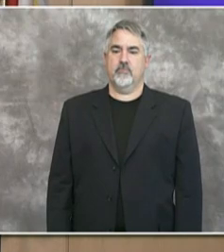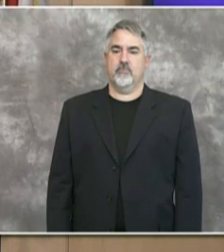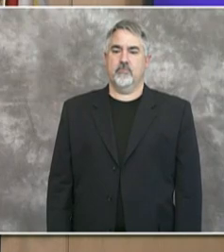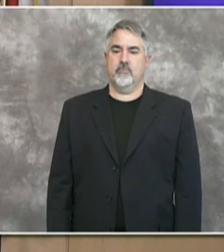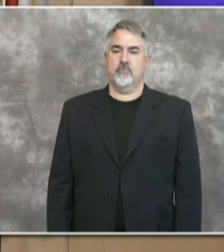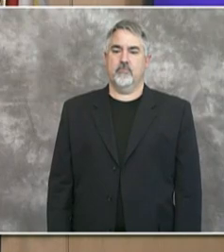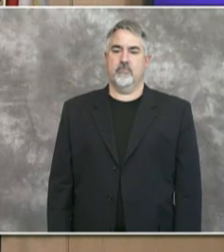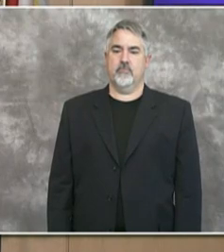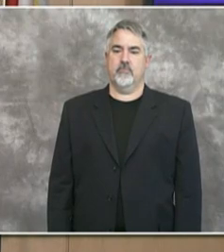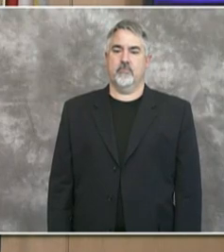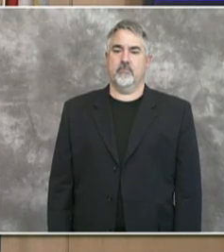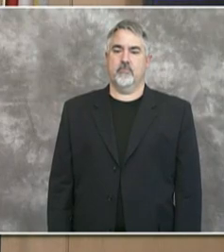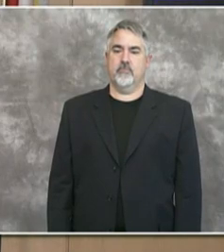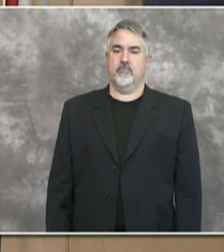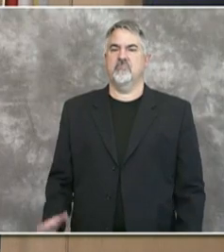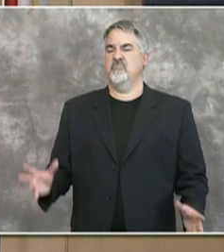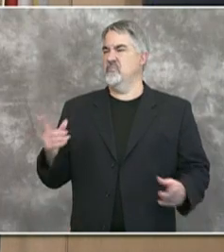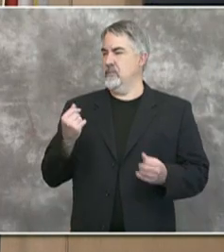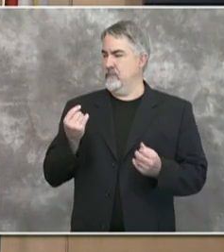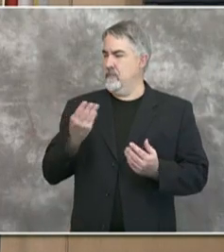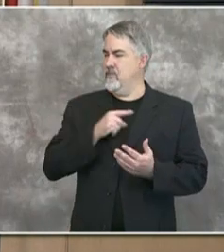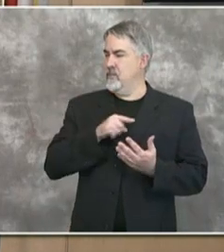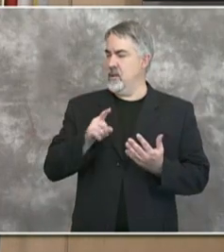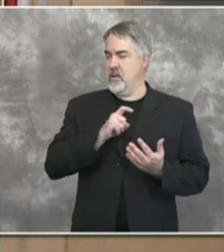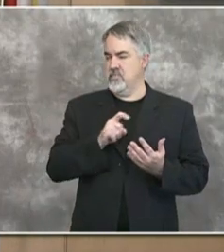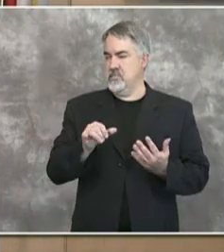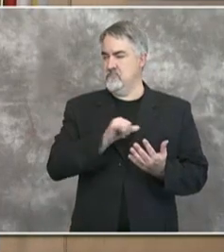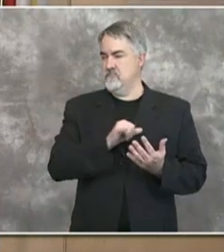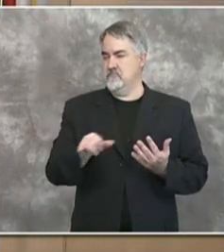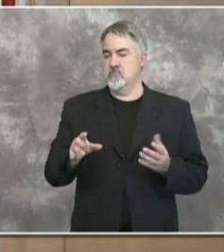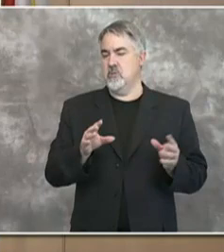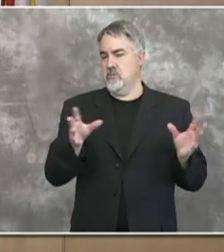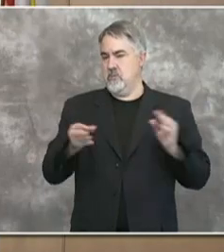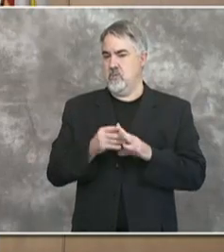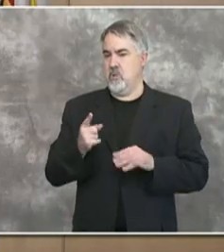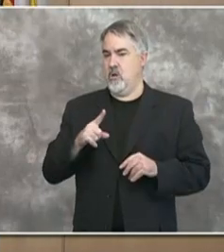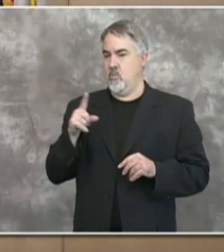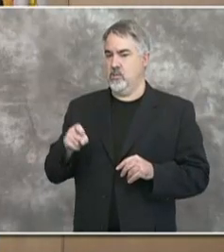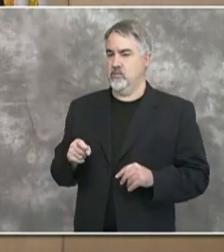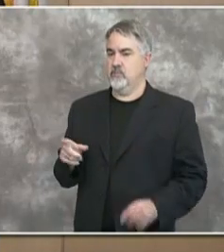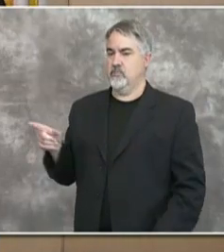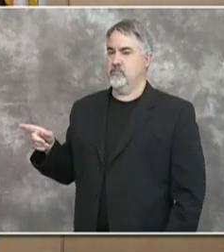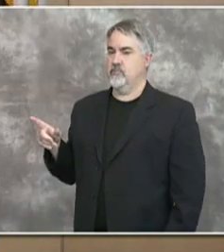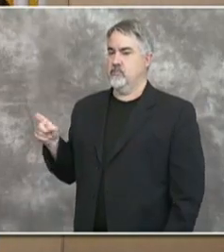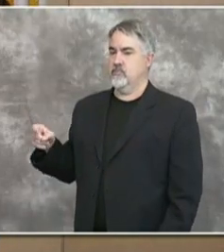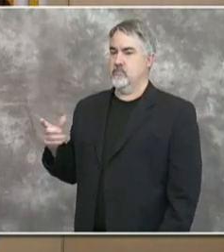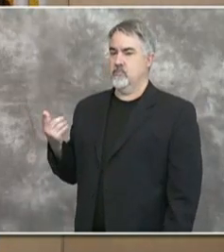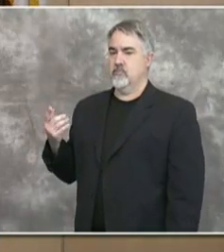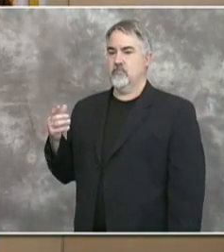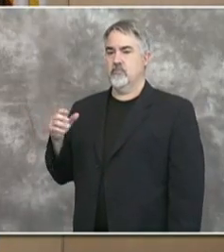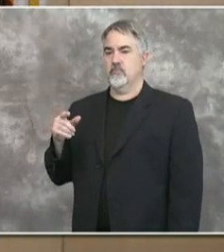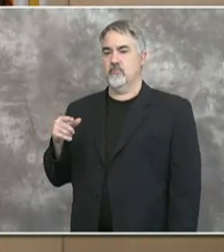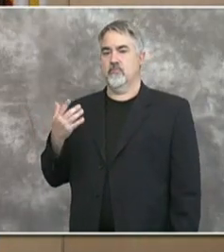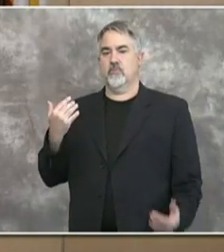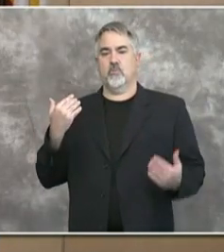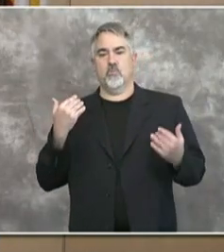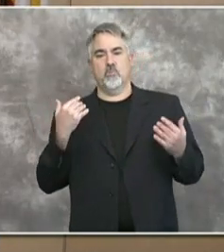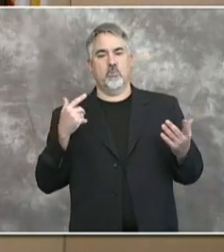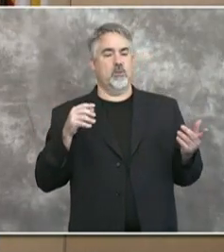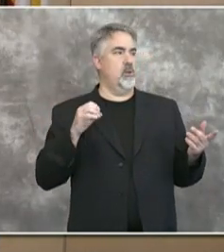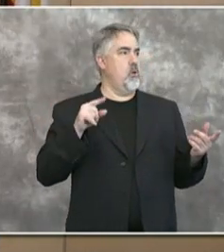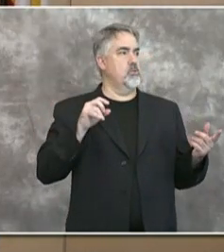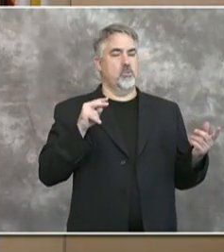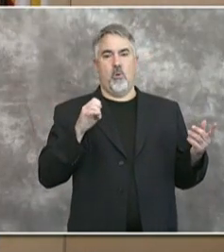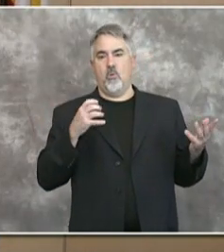up any emergency cool zones for seniors and low-income families during the quarantine? With pools, beaches, and libraries closed, what options